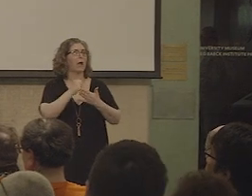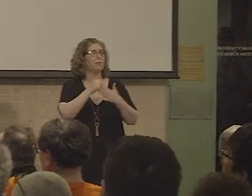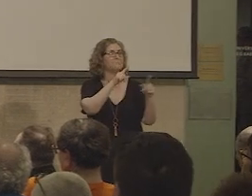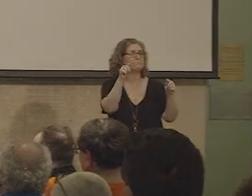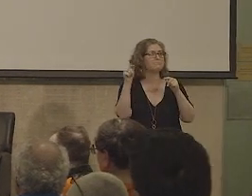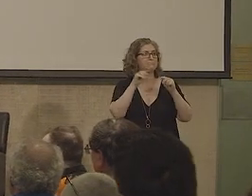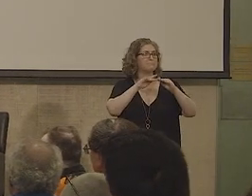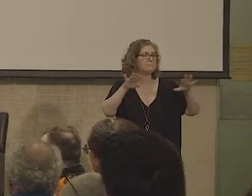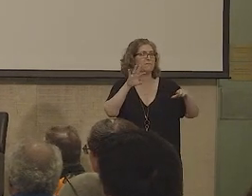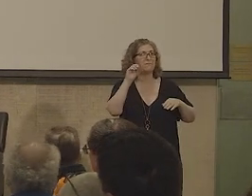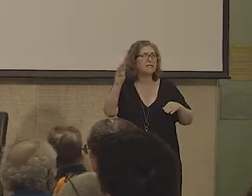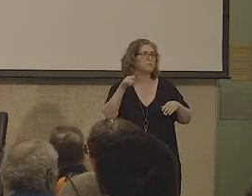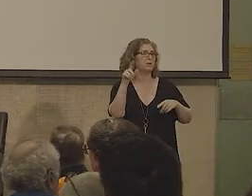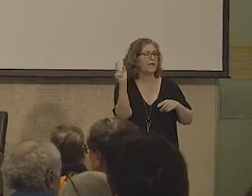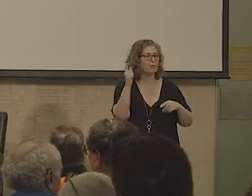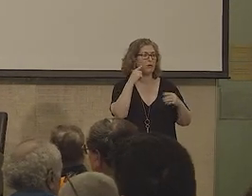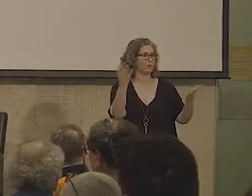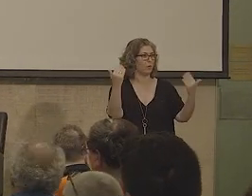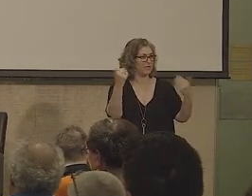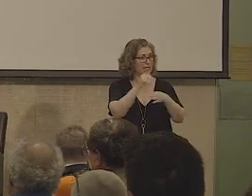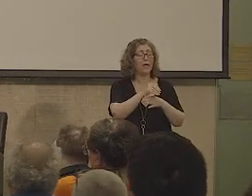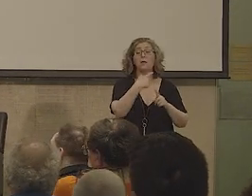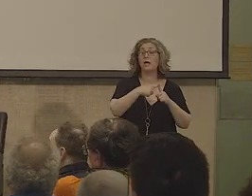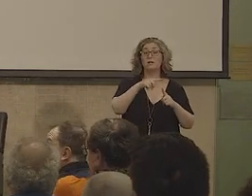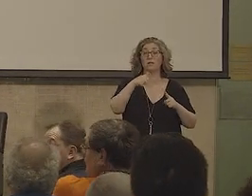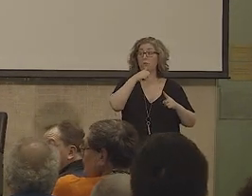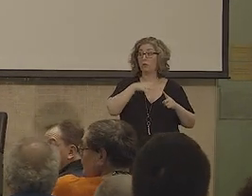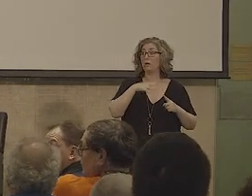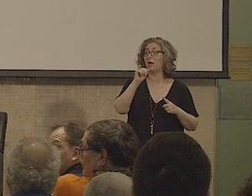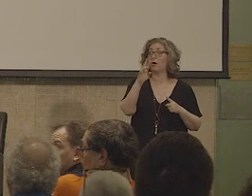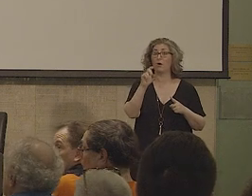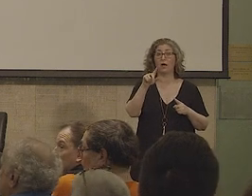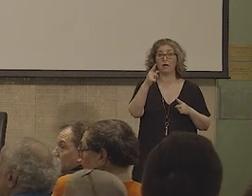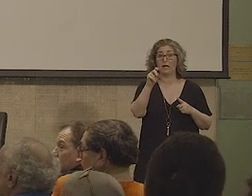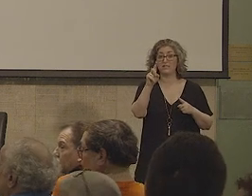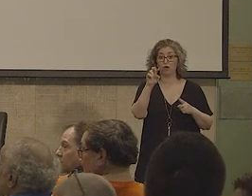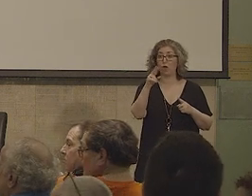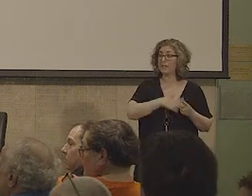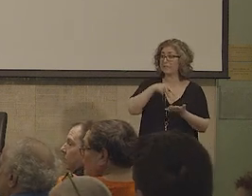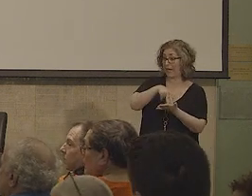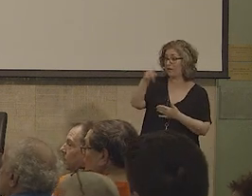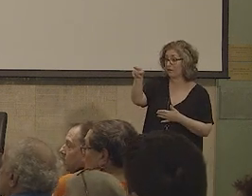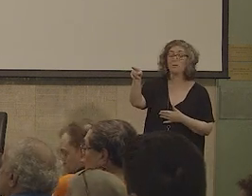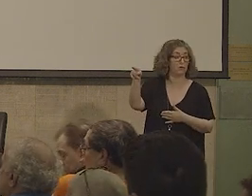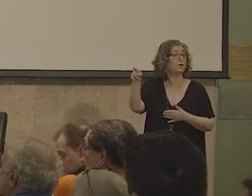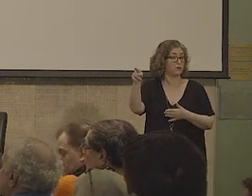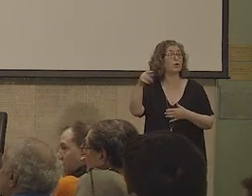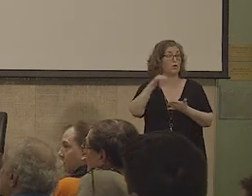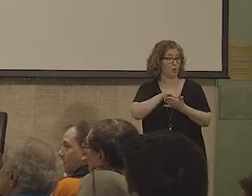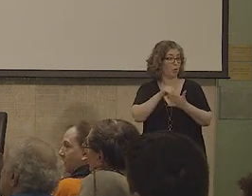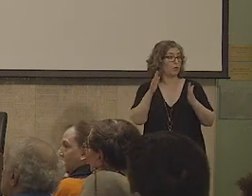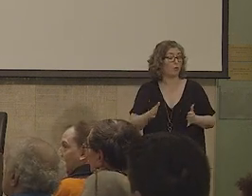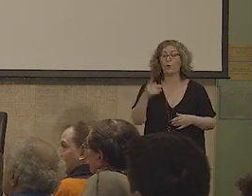woman I do want to bring your attention to. Ariel Geismer is right there. You can stand up. Also, she is a New